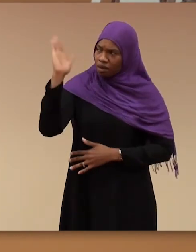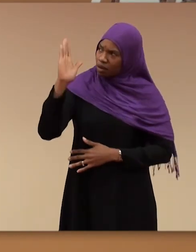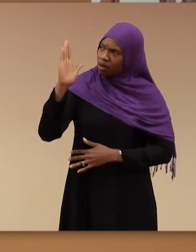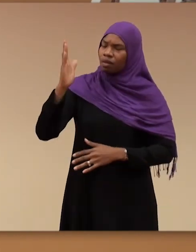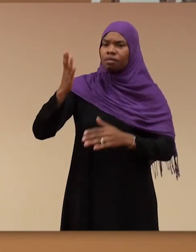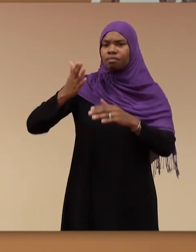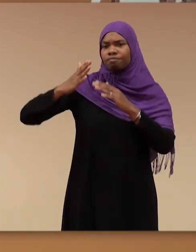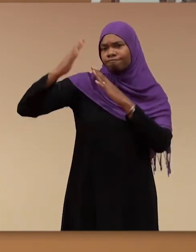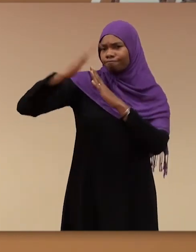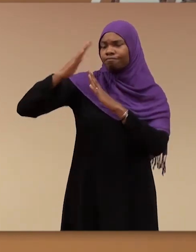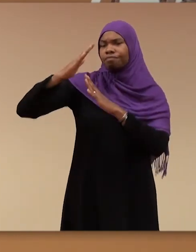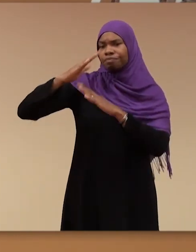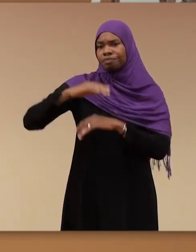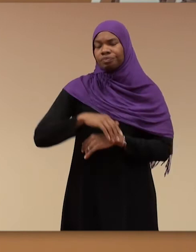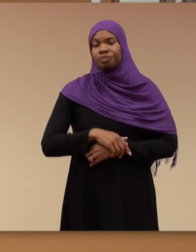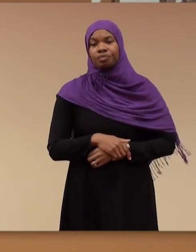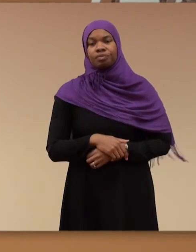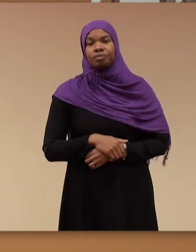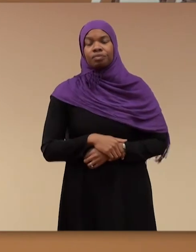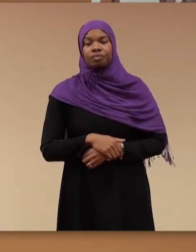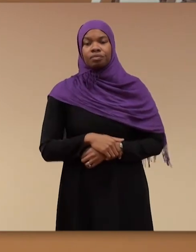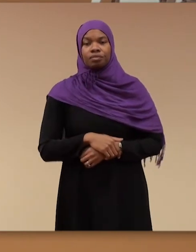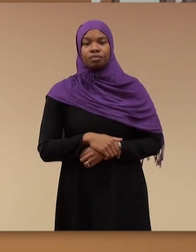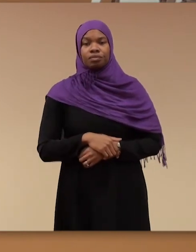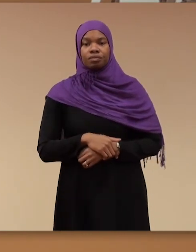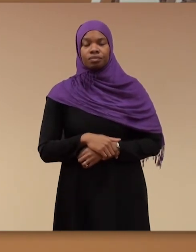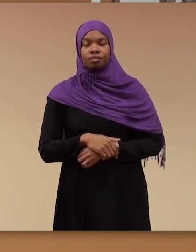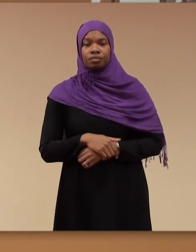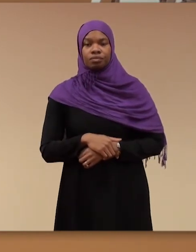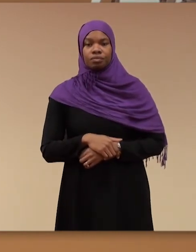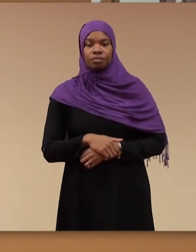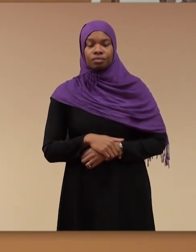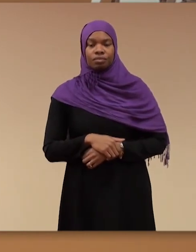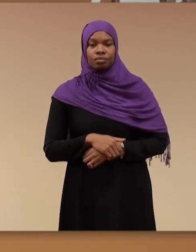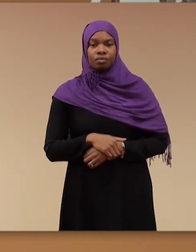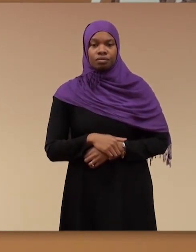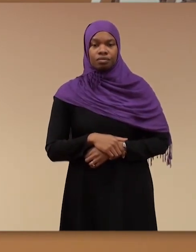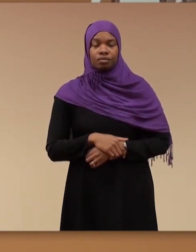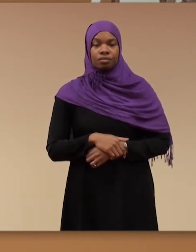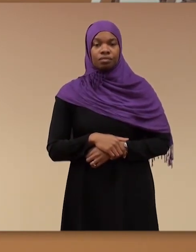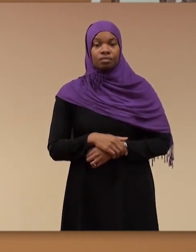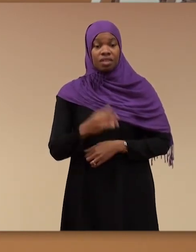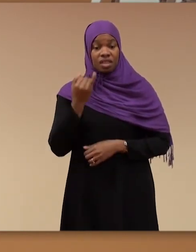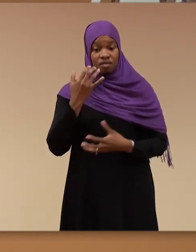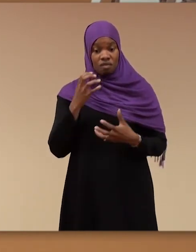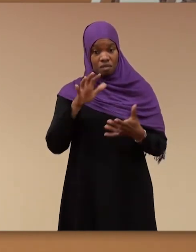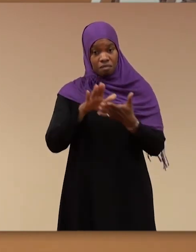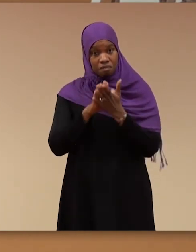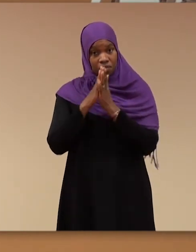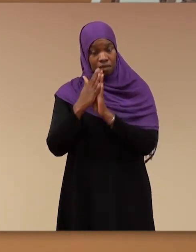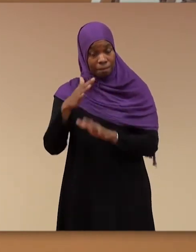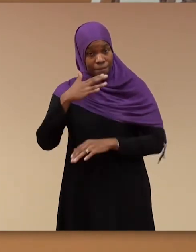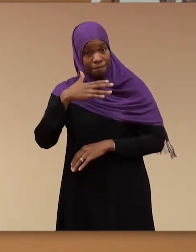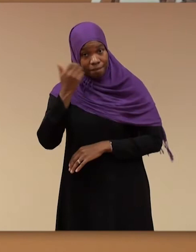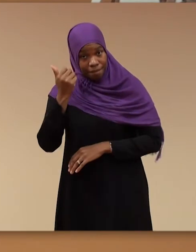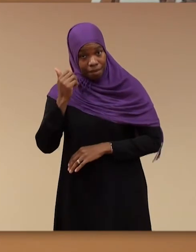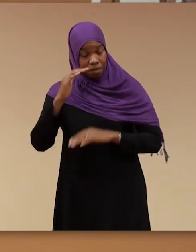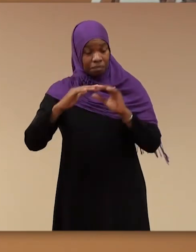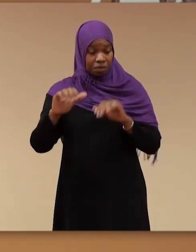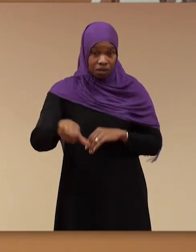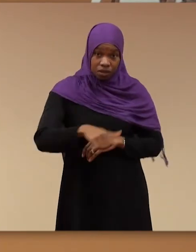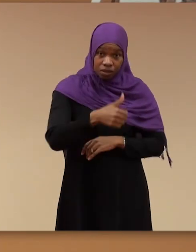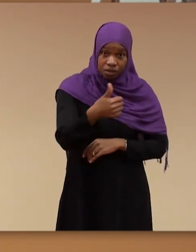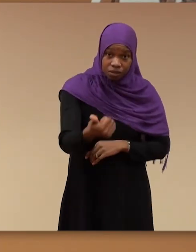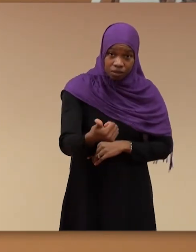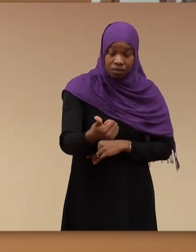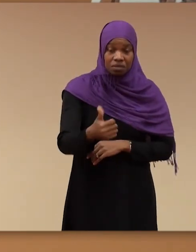Inna akramakum indallahi atqakum. This is the only criteria. If you want to be better, it's not the color of your skin.